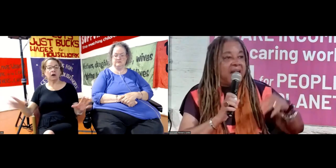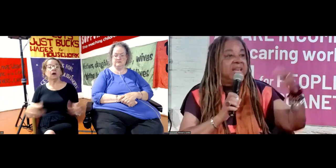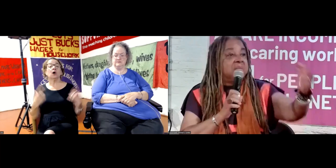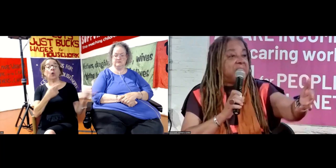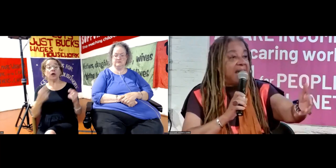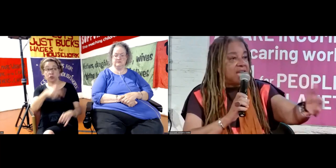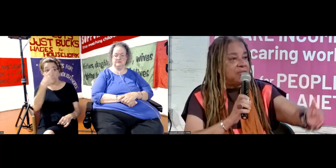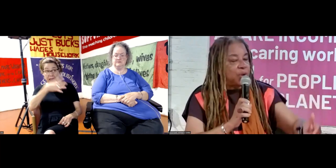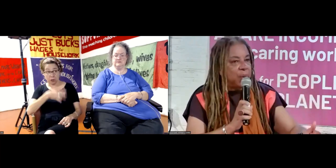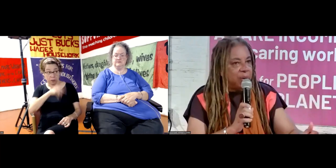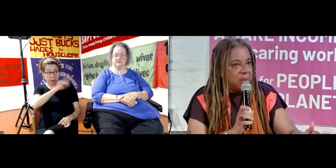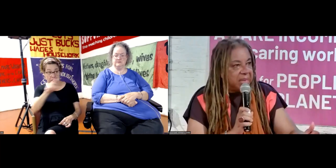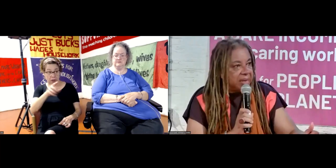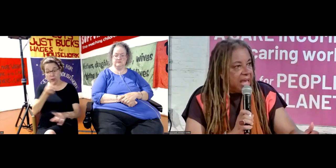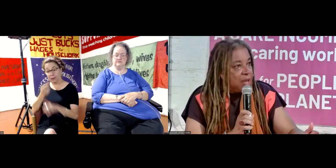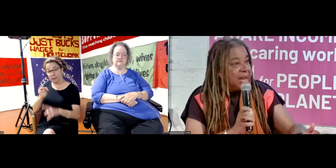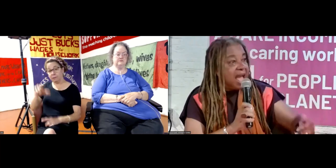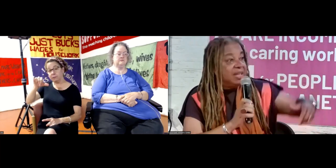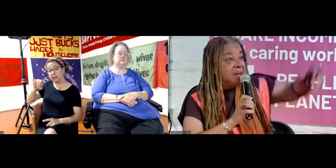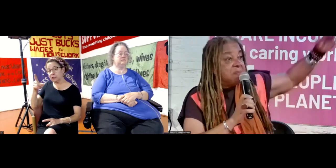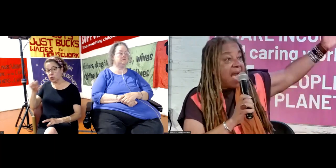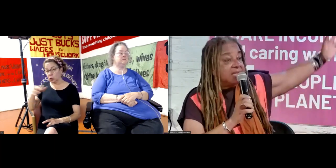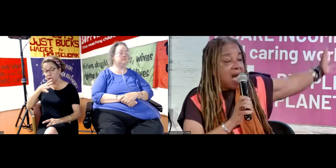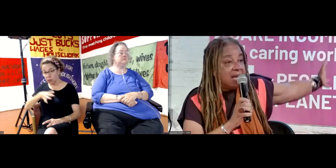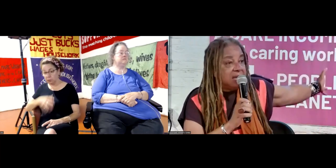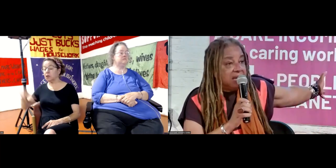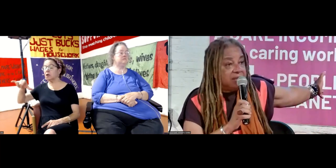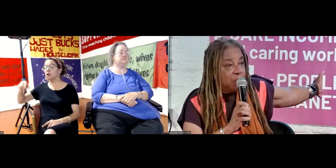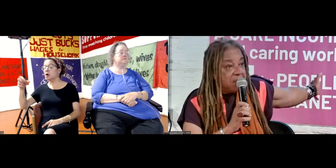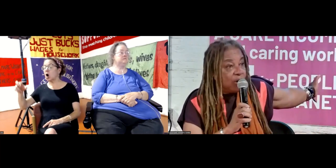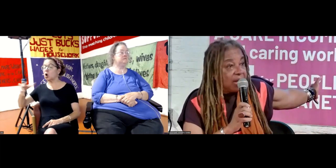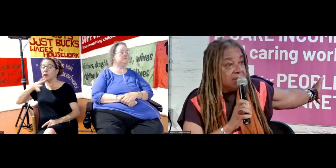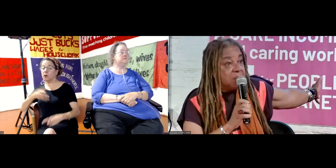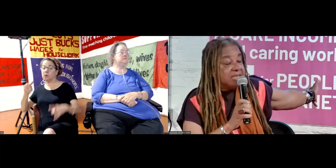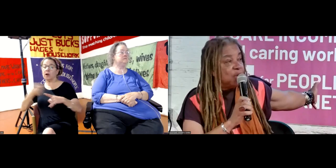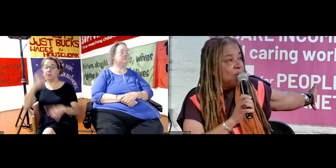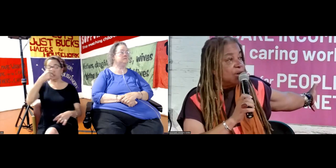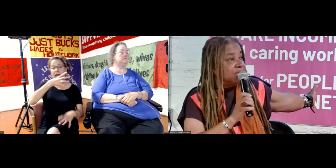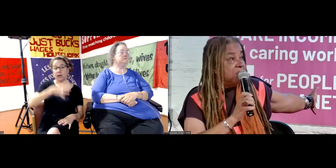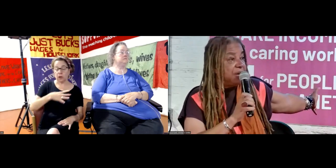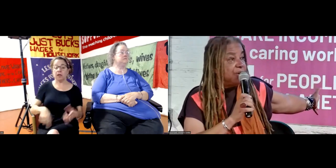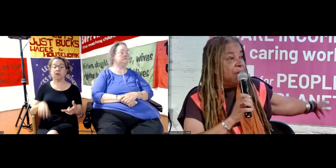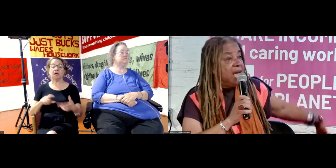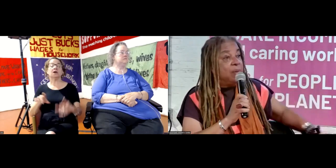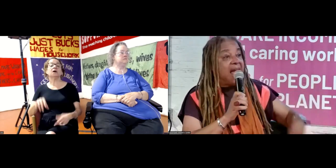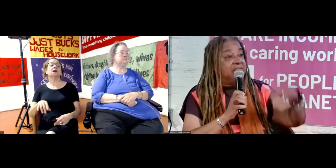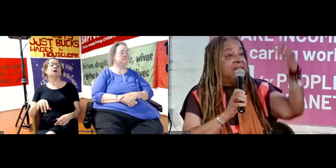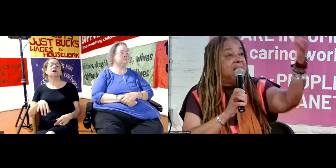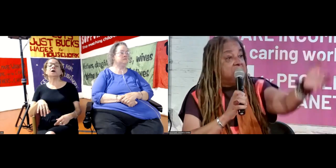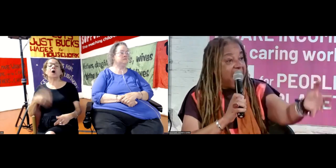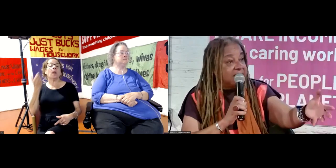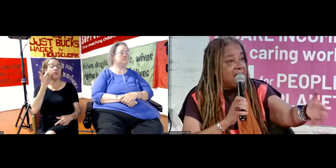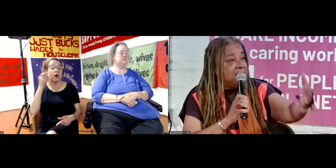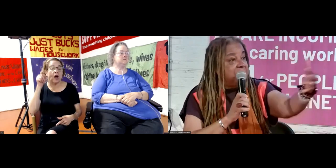will have an impact on the queer women. It will have an impact on the women or domestic workers in Peru. It will have